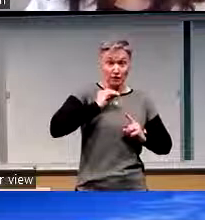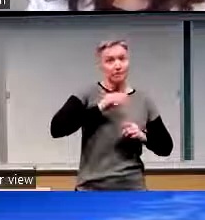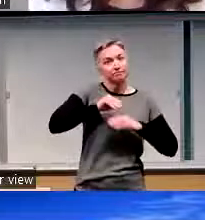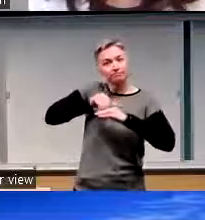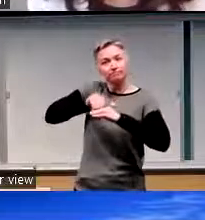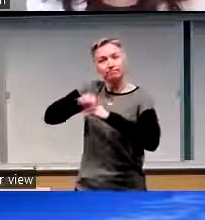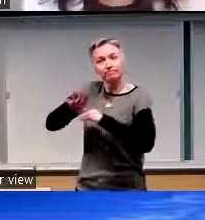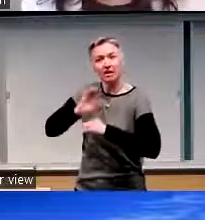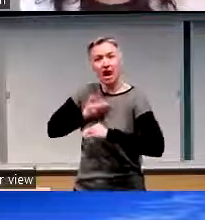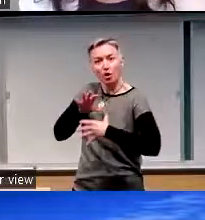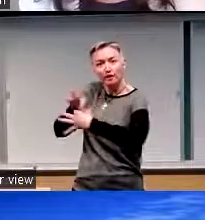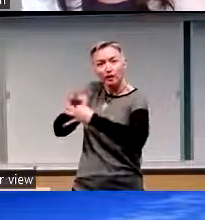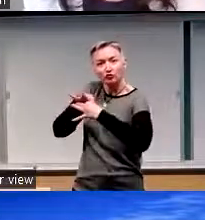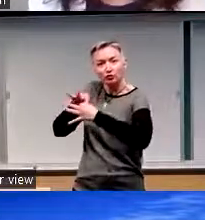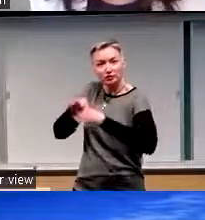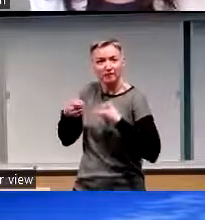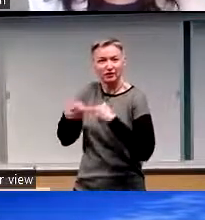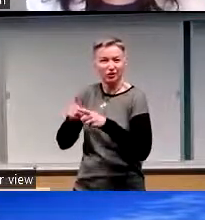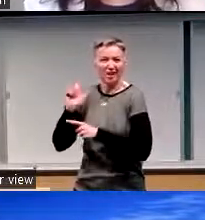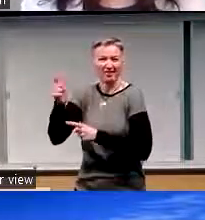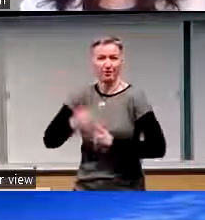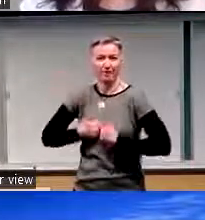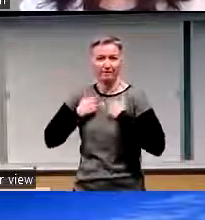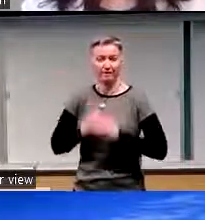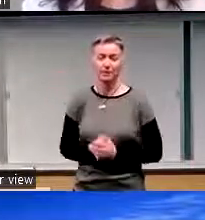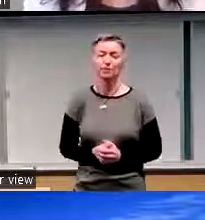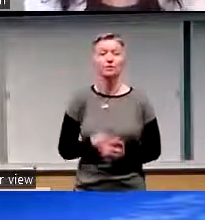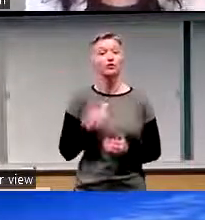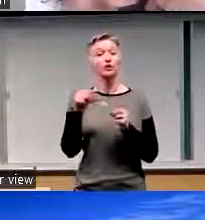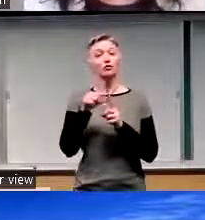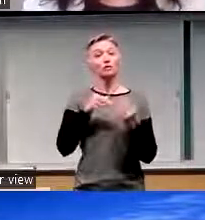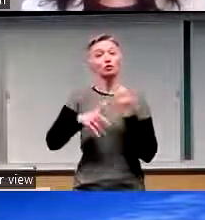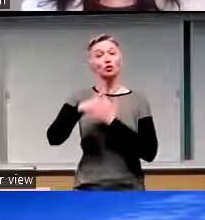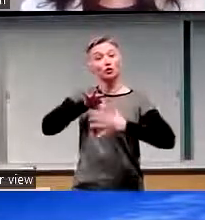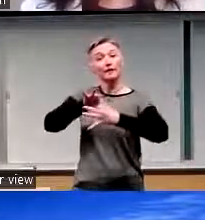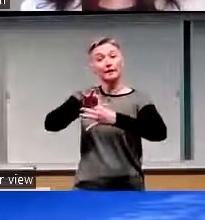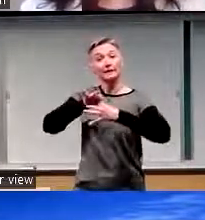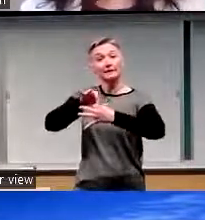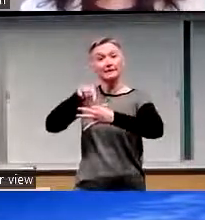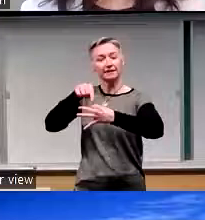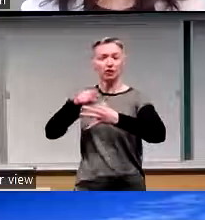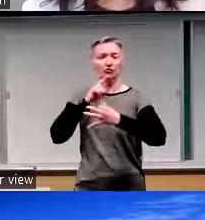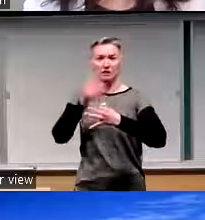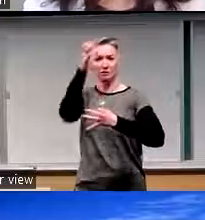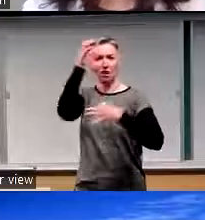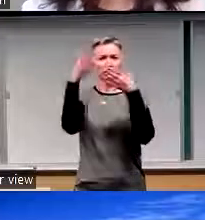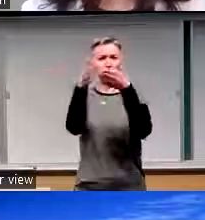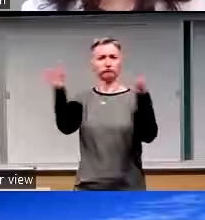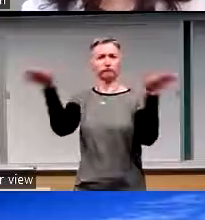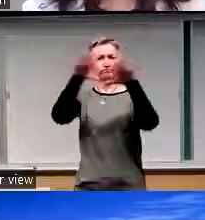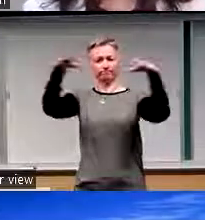stages. So the term social connectedness serves as an umbrella that encompasses